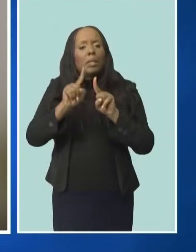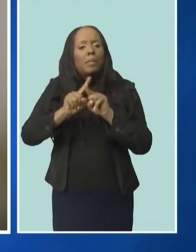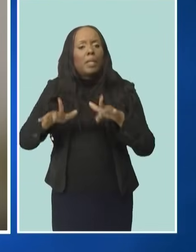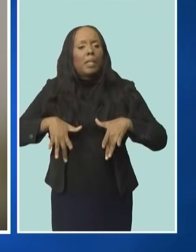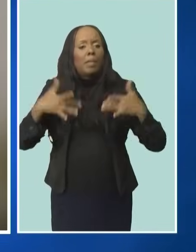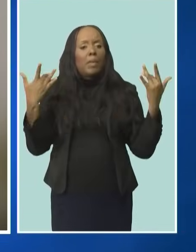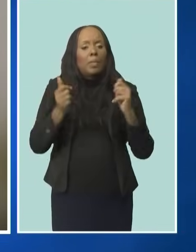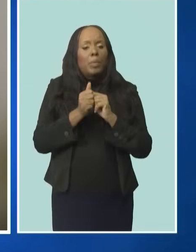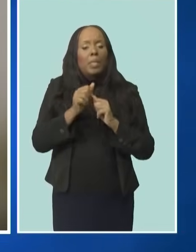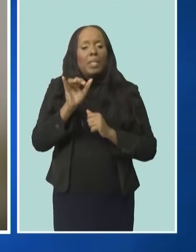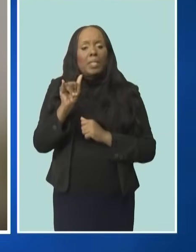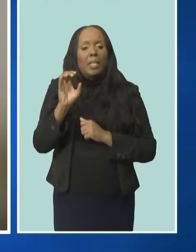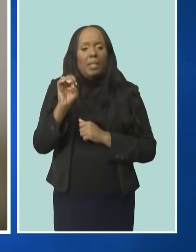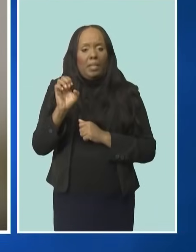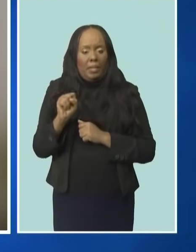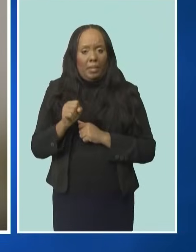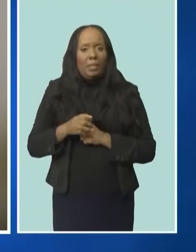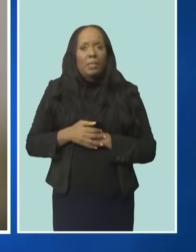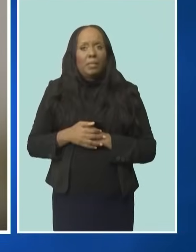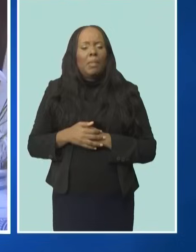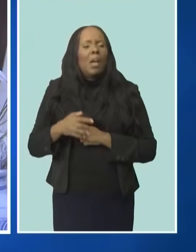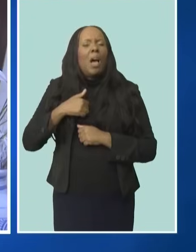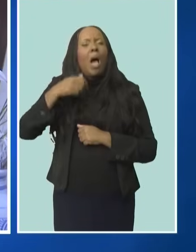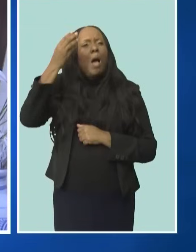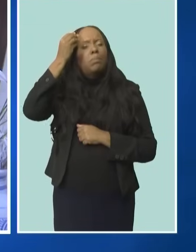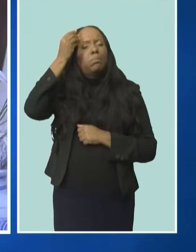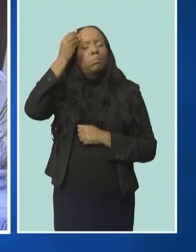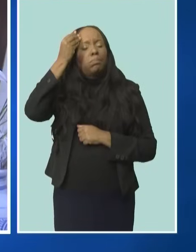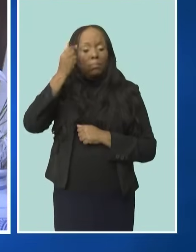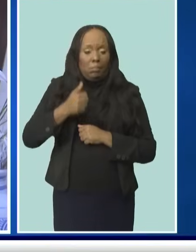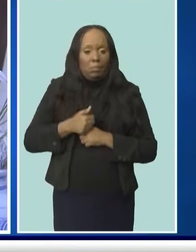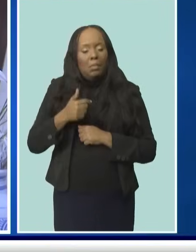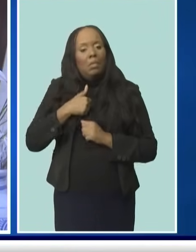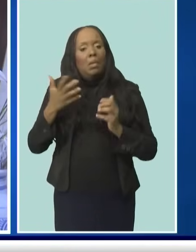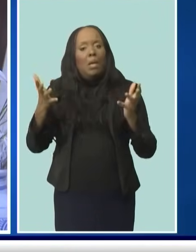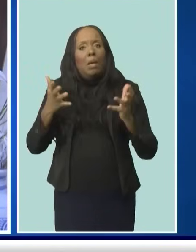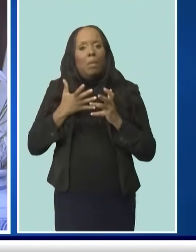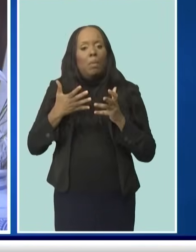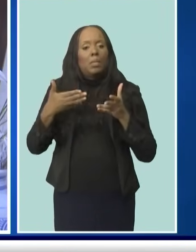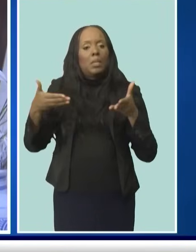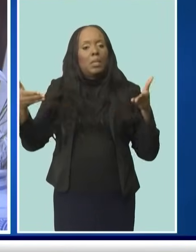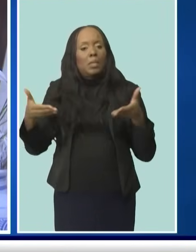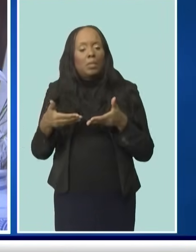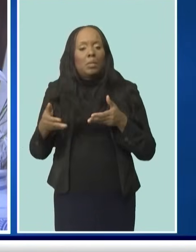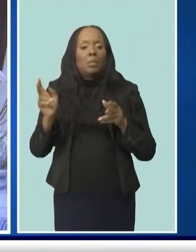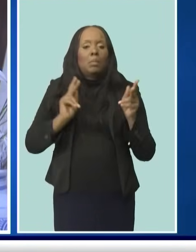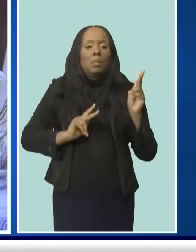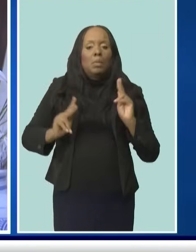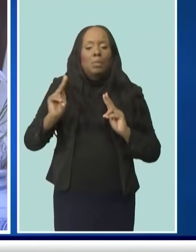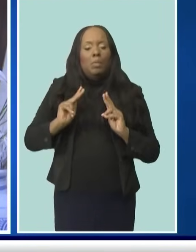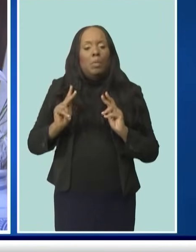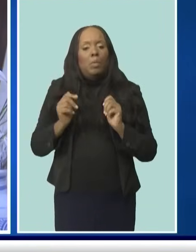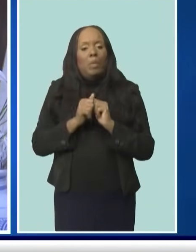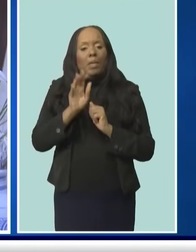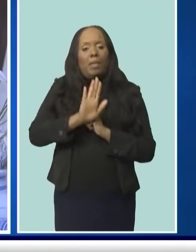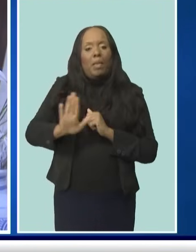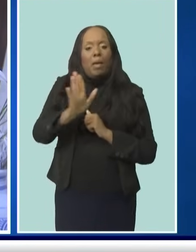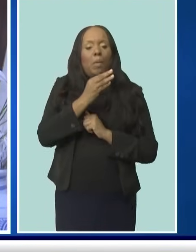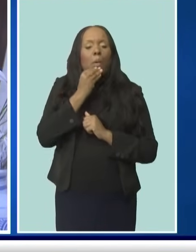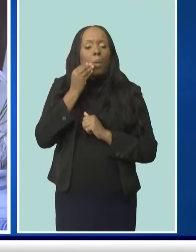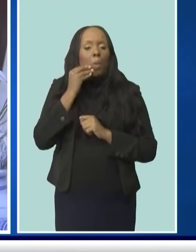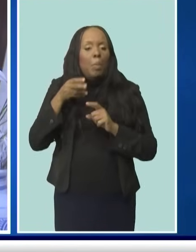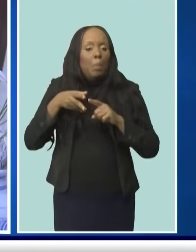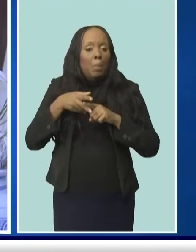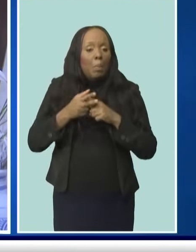it is in motion to start being able to introduce people to the plumbing that they have around their homes